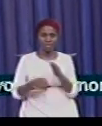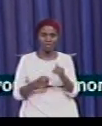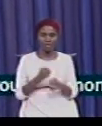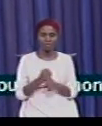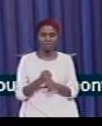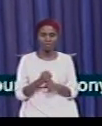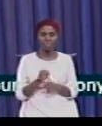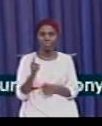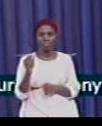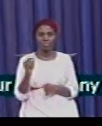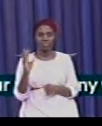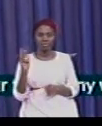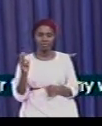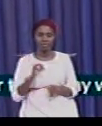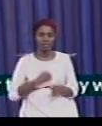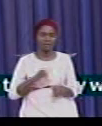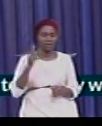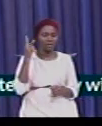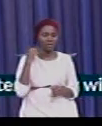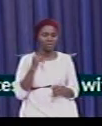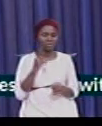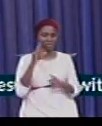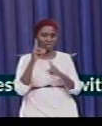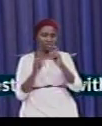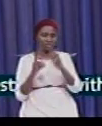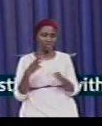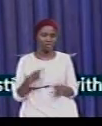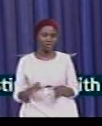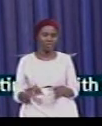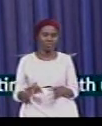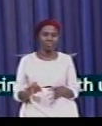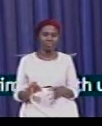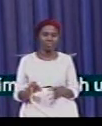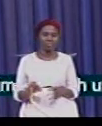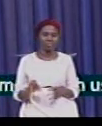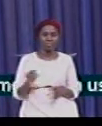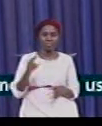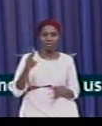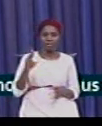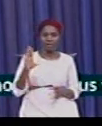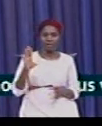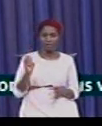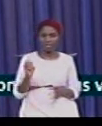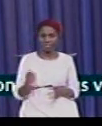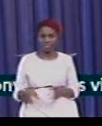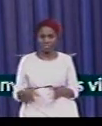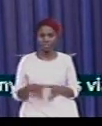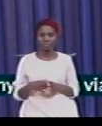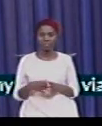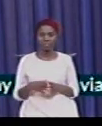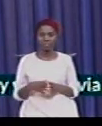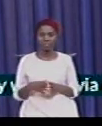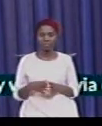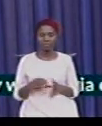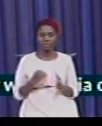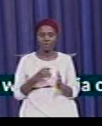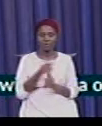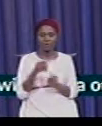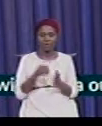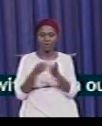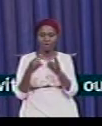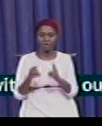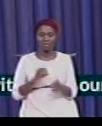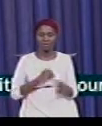ulcer. They did an H. pylori test and they said I had ulcer. I was feeling, when it happens, I have severe